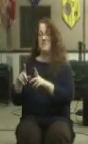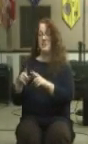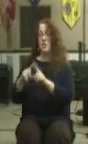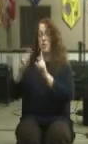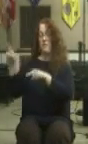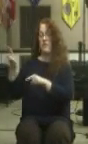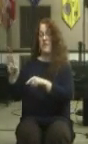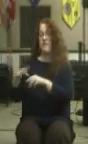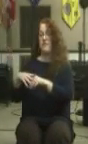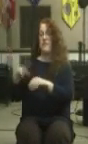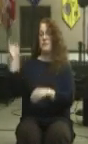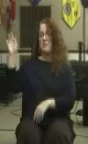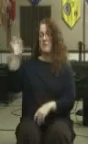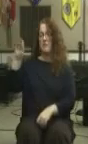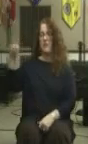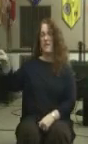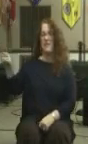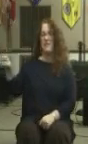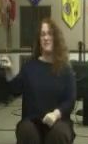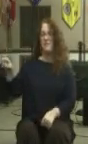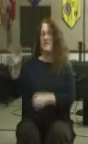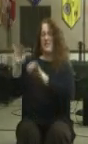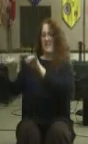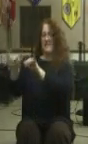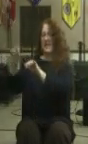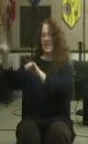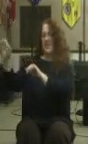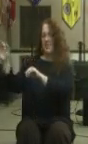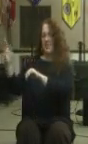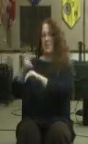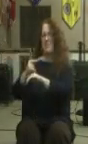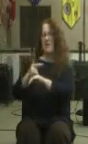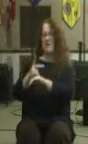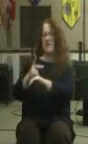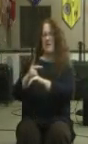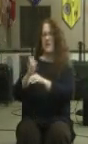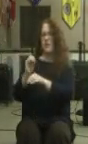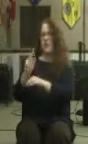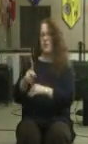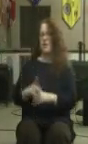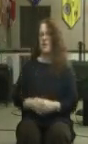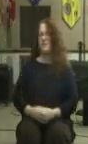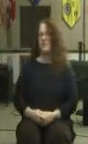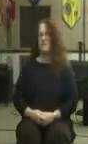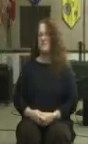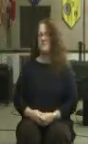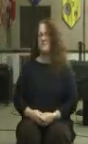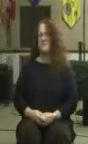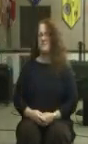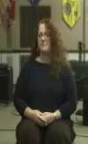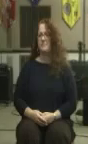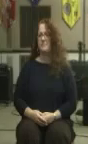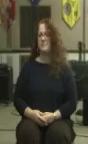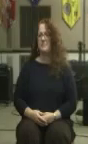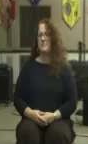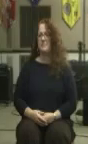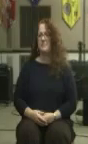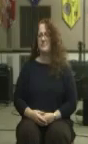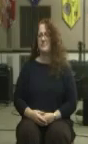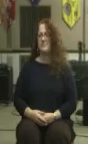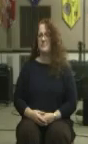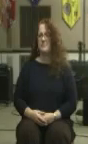As long as you can go over there and minister over there and they stay there and you come back, you're okay.